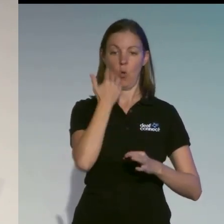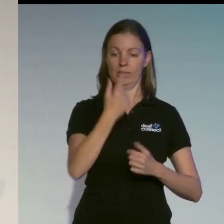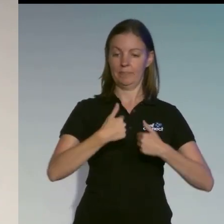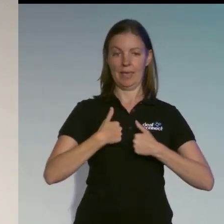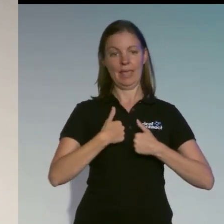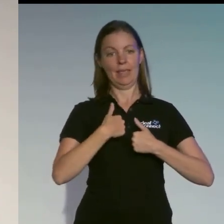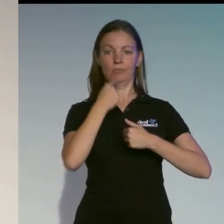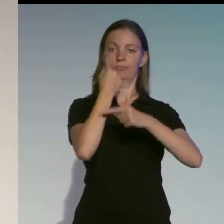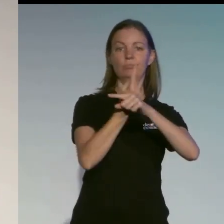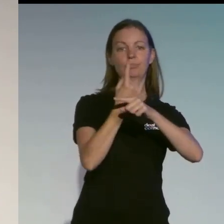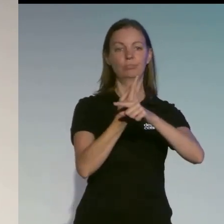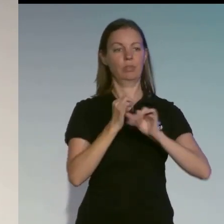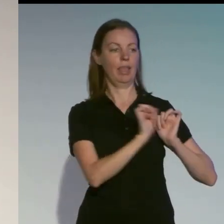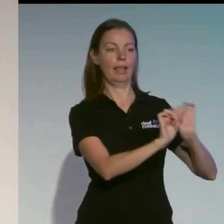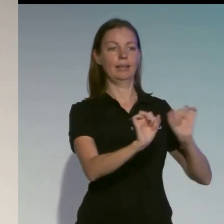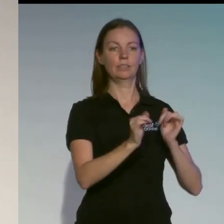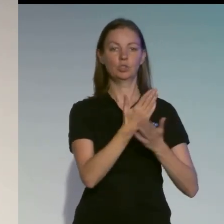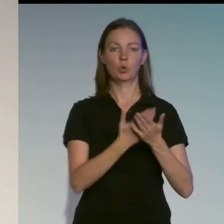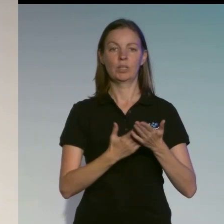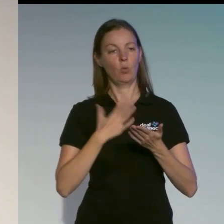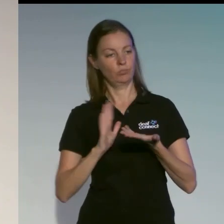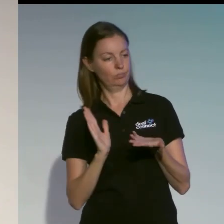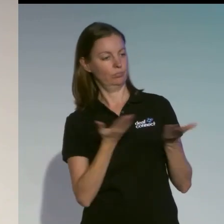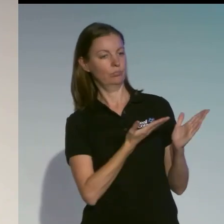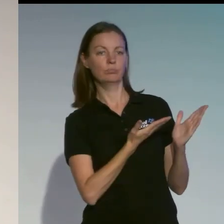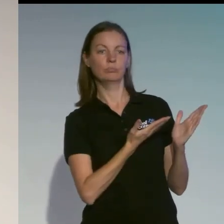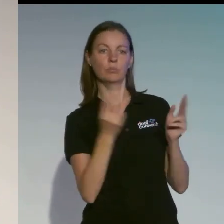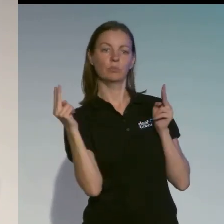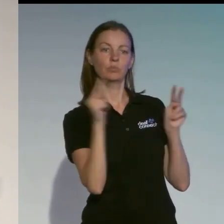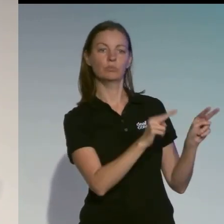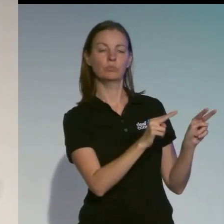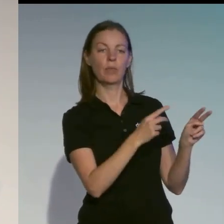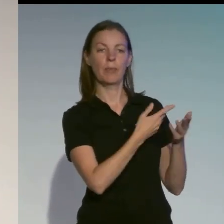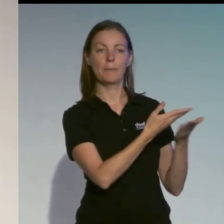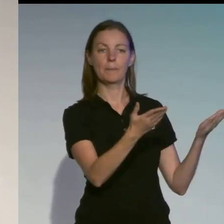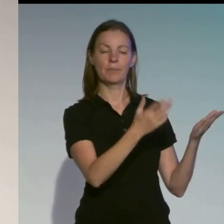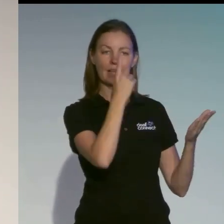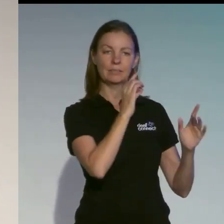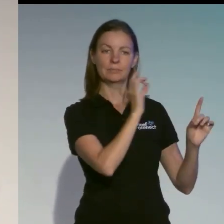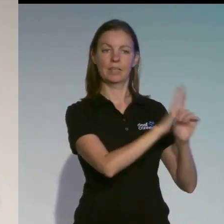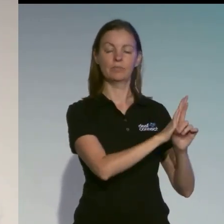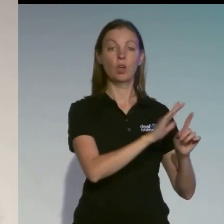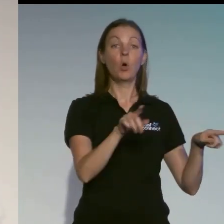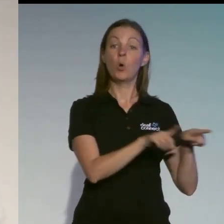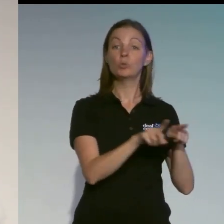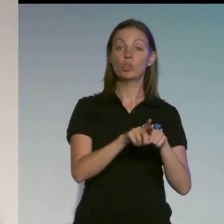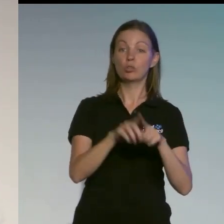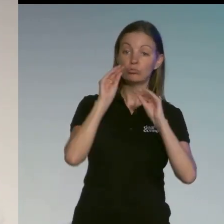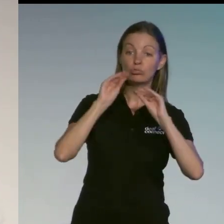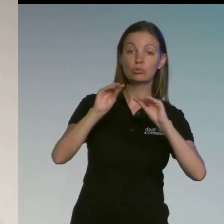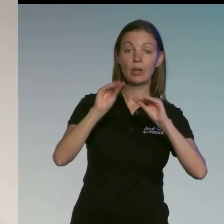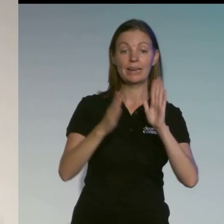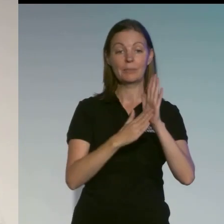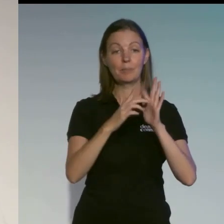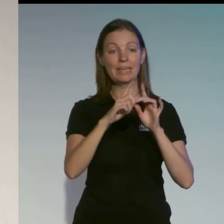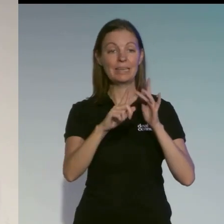instead. If you don't like it, bad luck, they get a voice too. Also training media on how to engage respectfully and in a trauma-informed